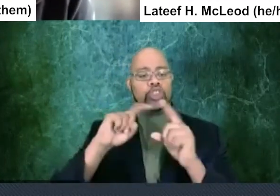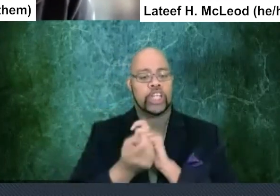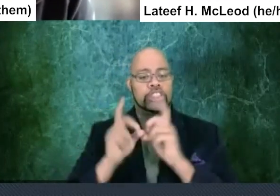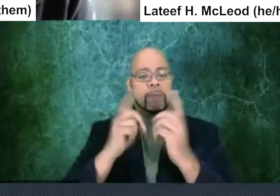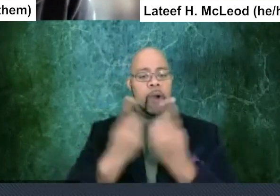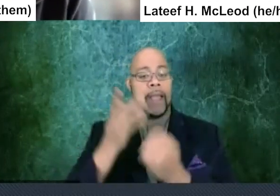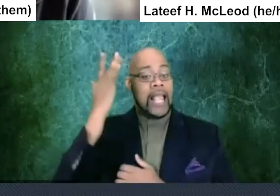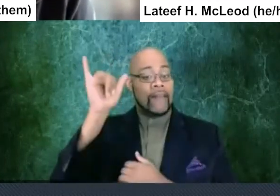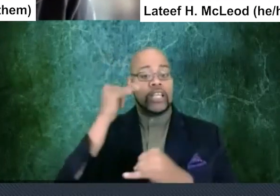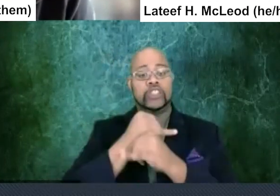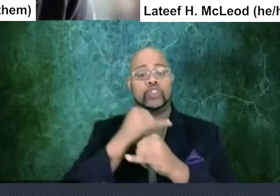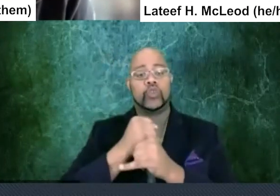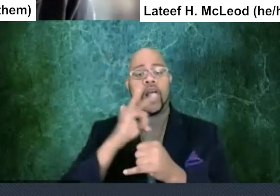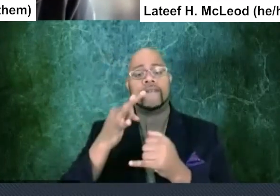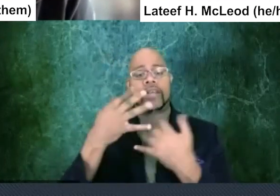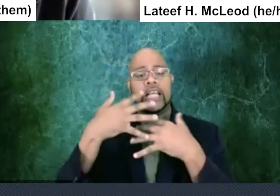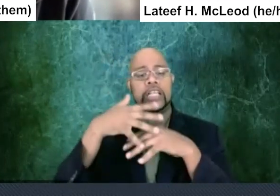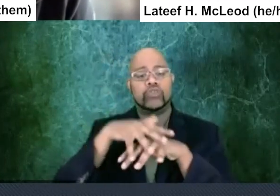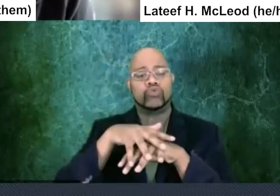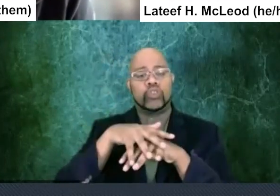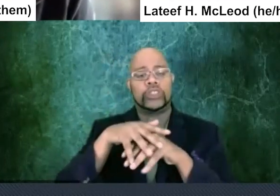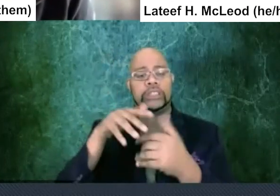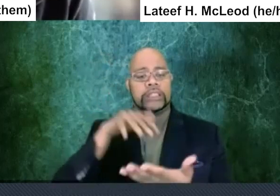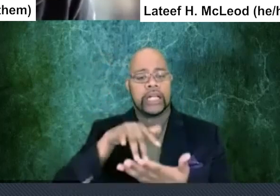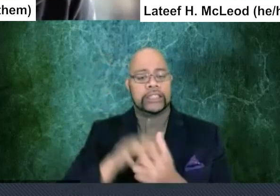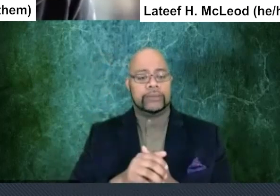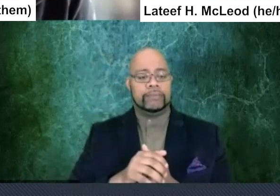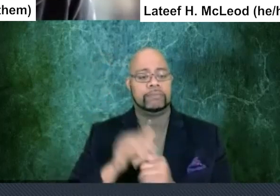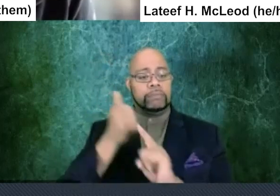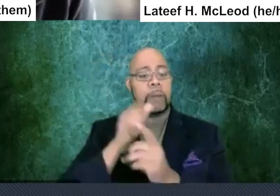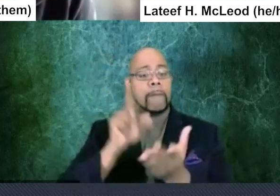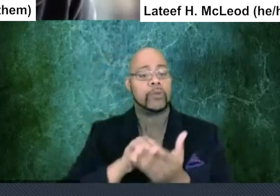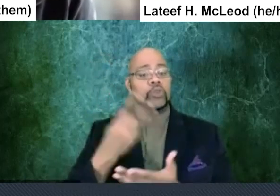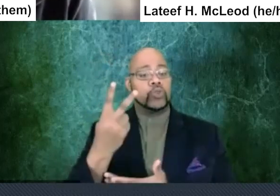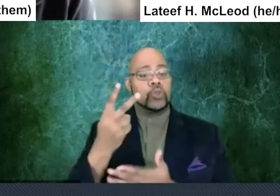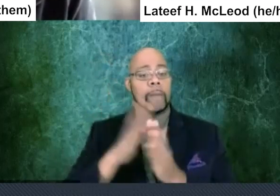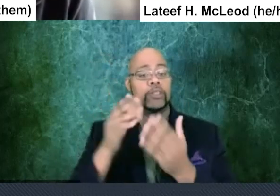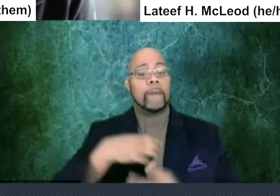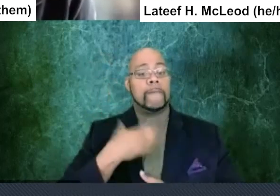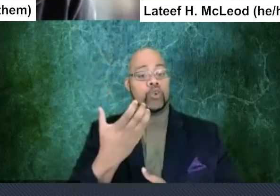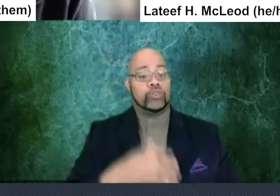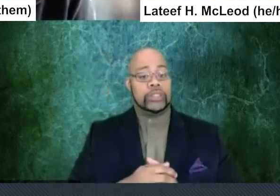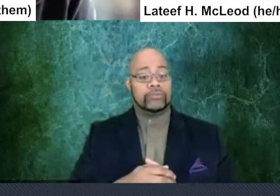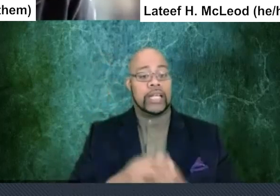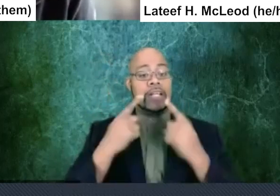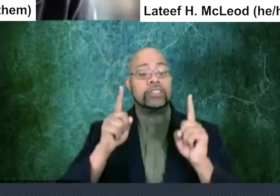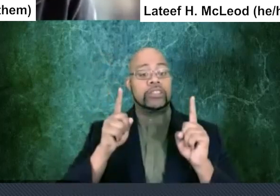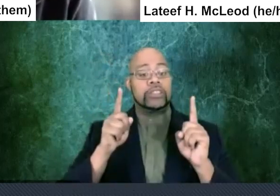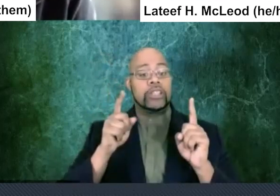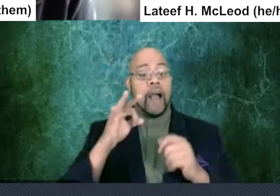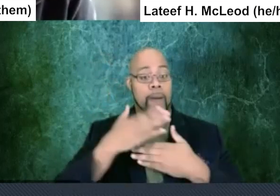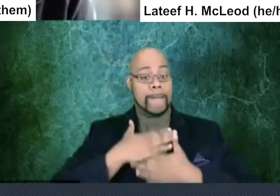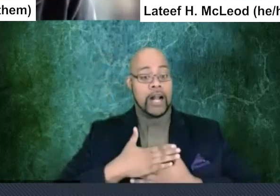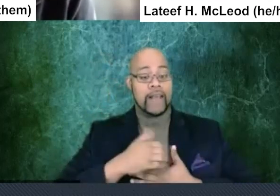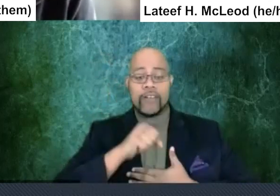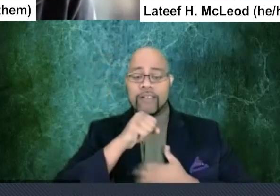at California Institute of Integral Studies. He published two books of poetry, A Declaration of a